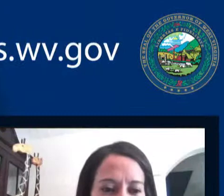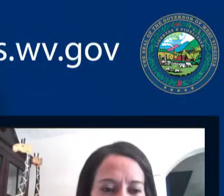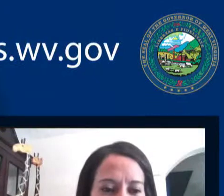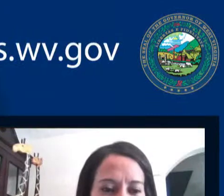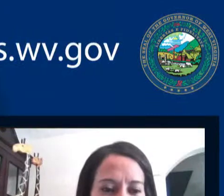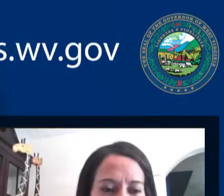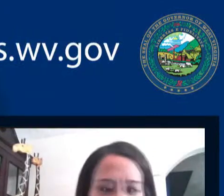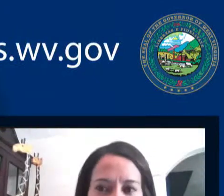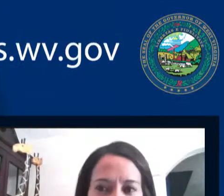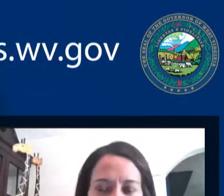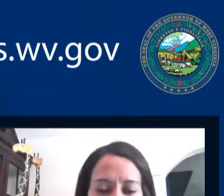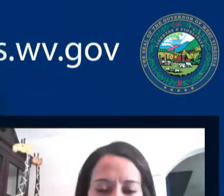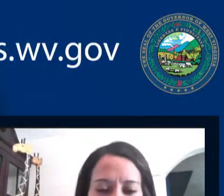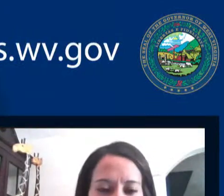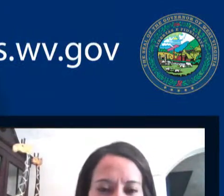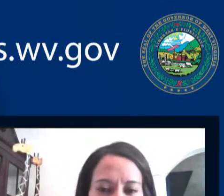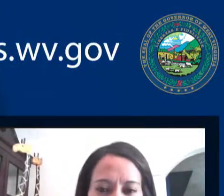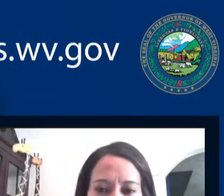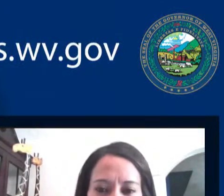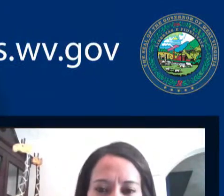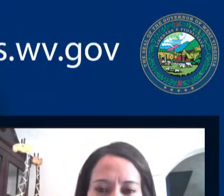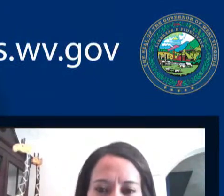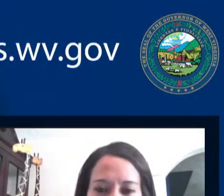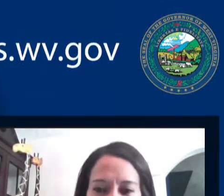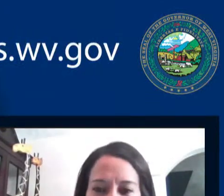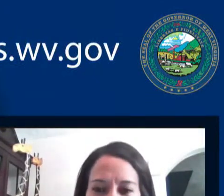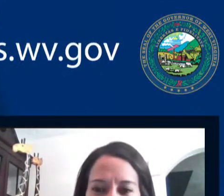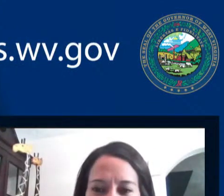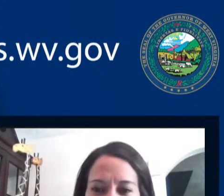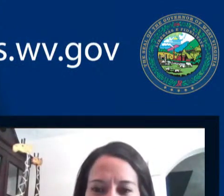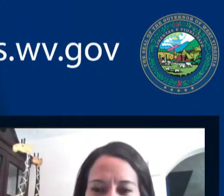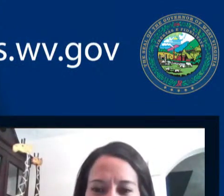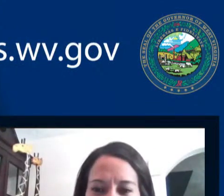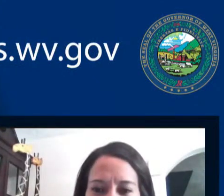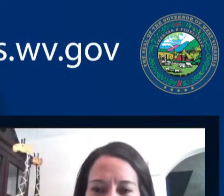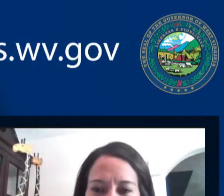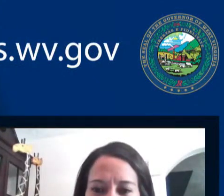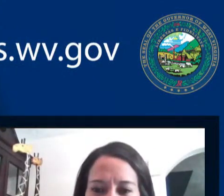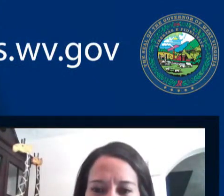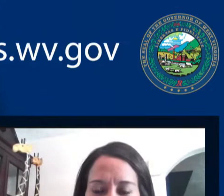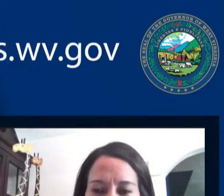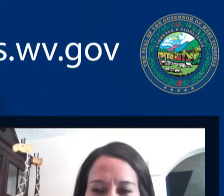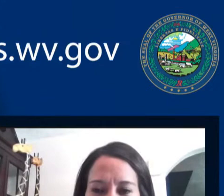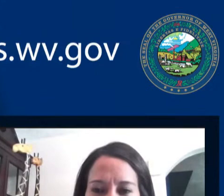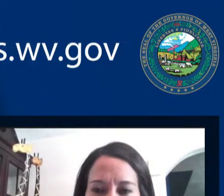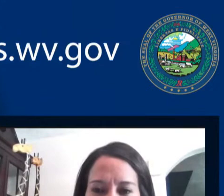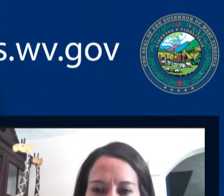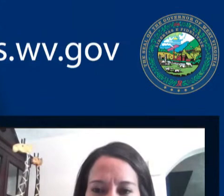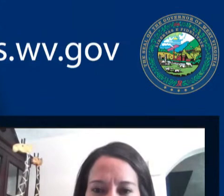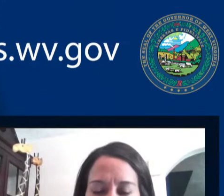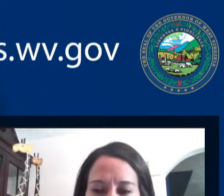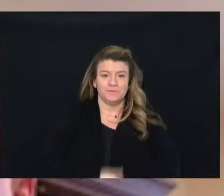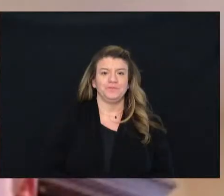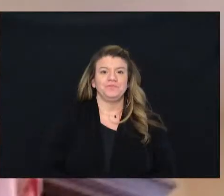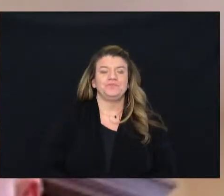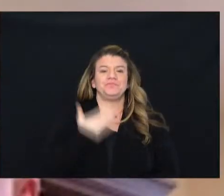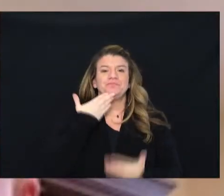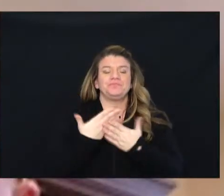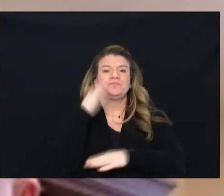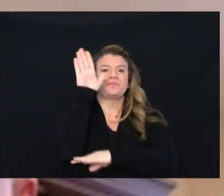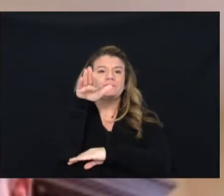Thank you, Dr. Marsh. Next, we'll go to retired Major General Jim Hoyer, the director of our Joint Interagency Task Force. Good